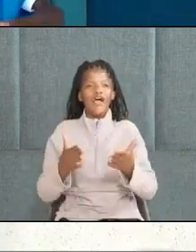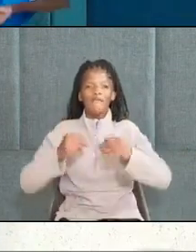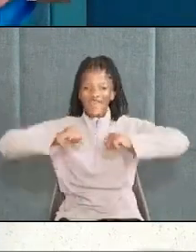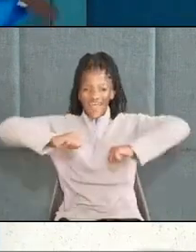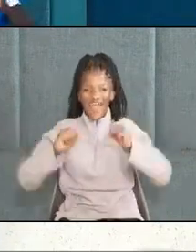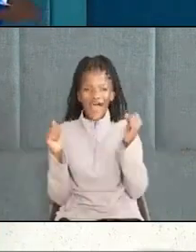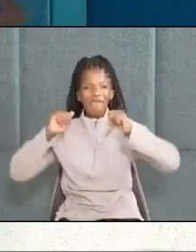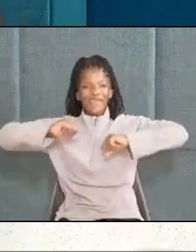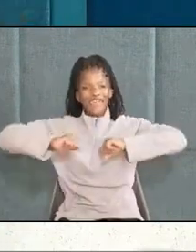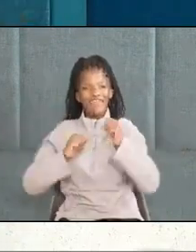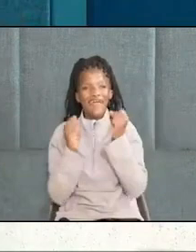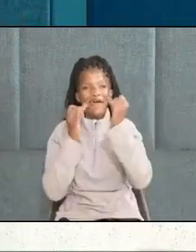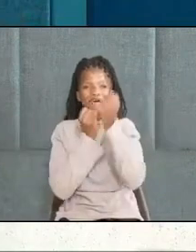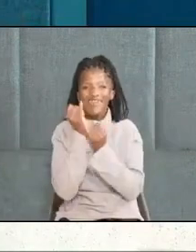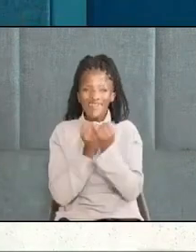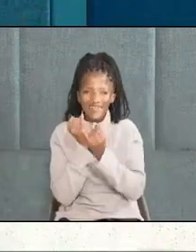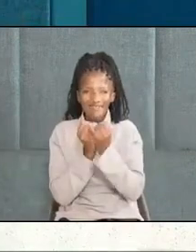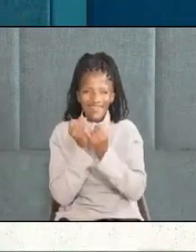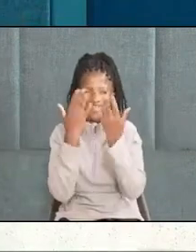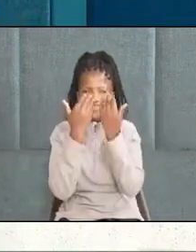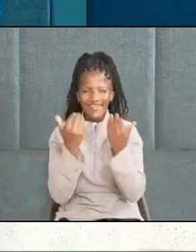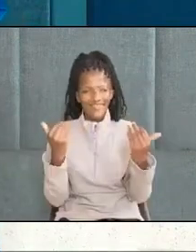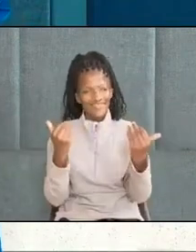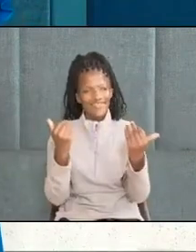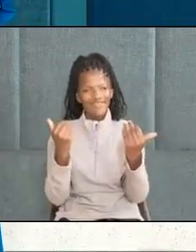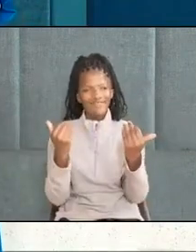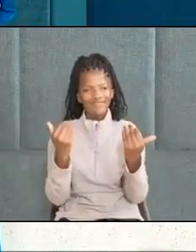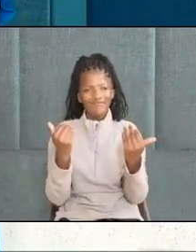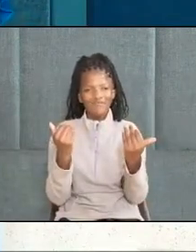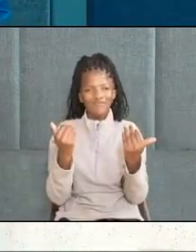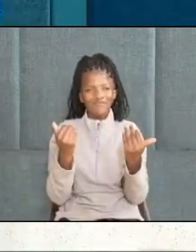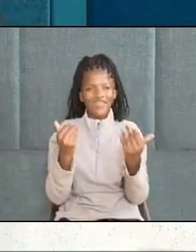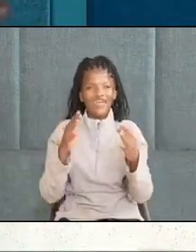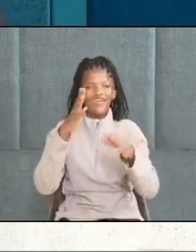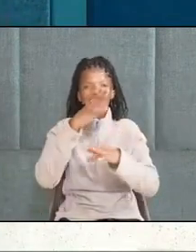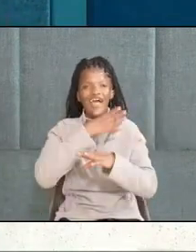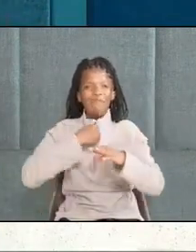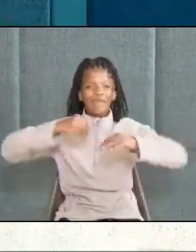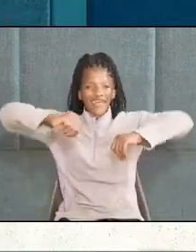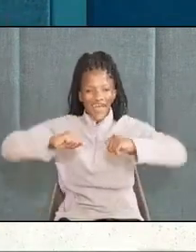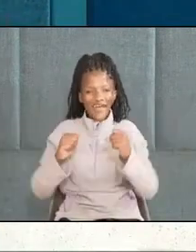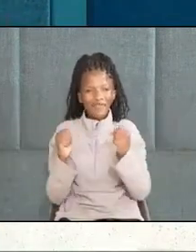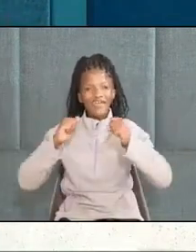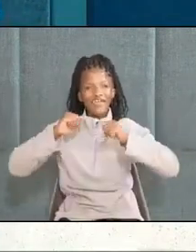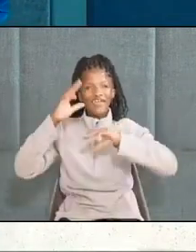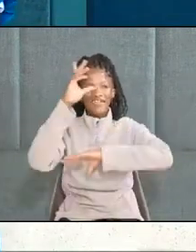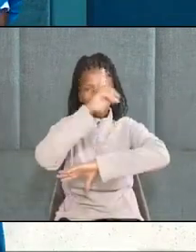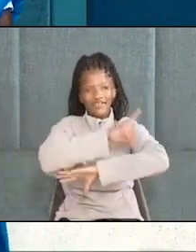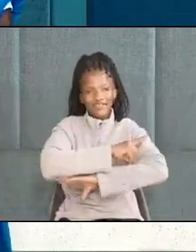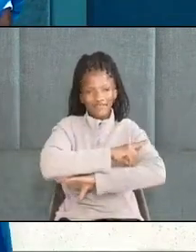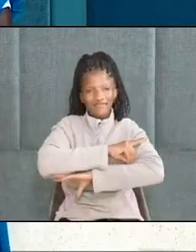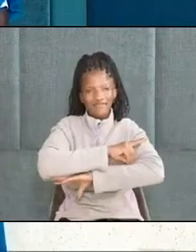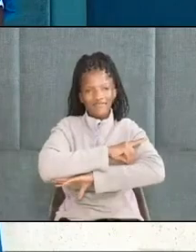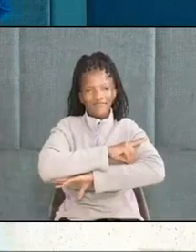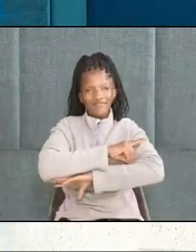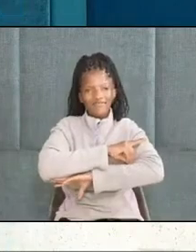Happy, happy, happy Sabbath, children, and happy day.